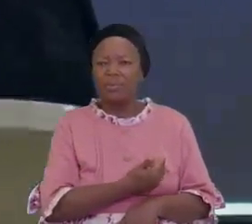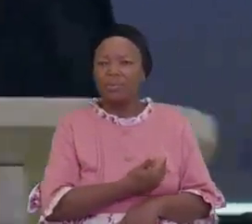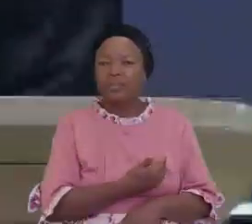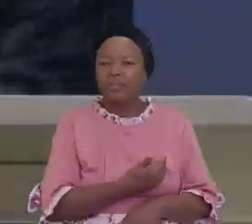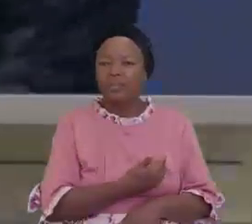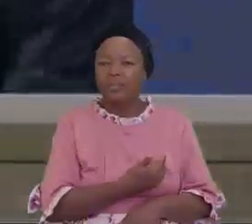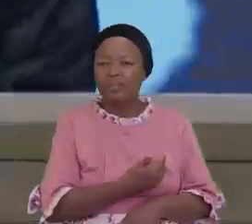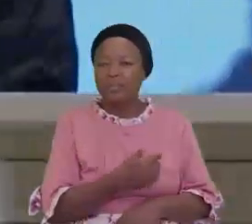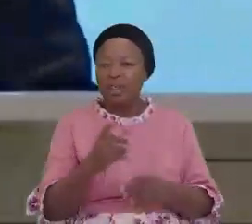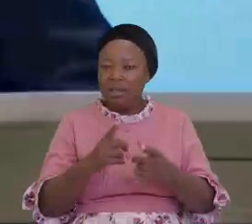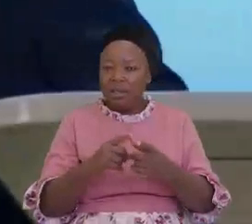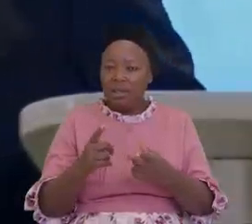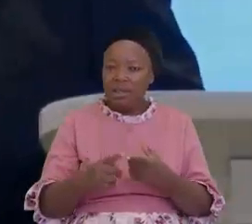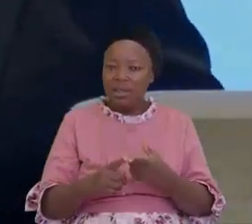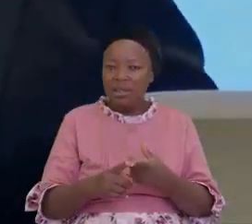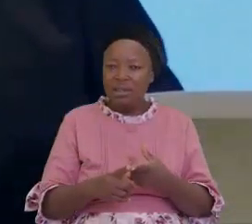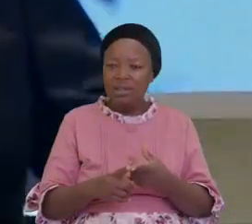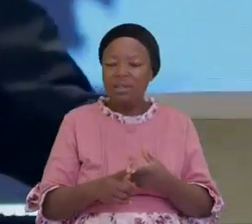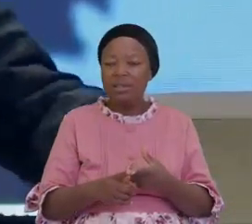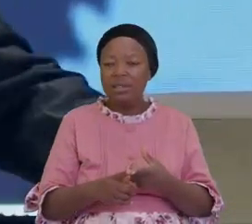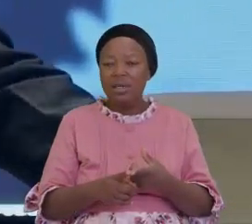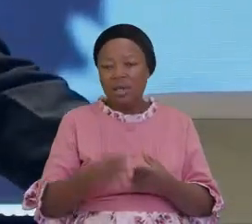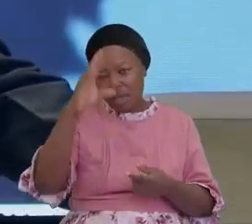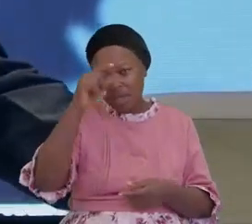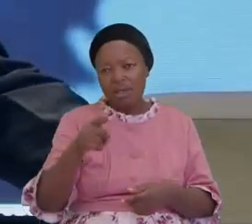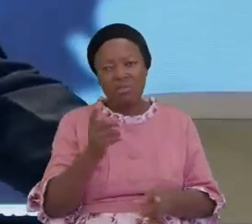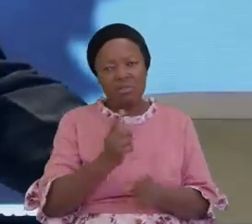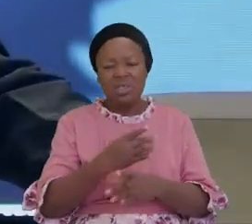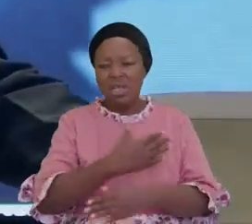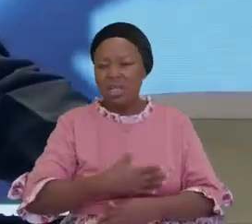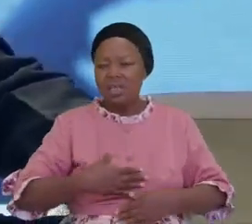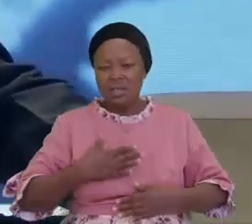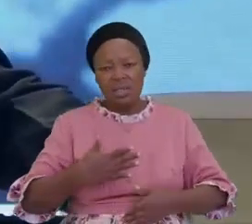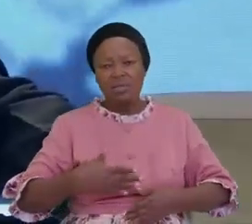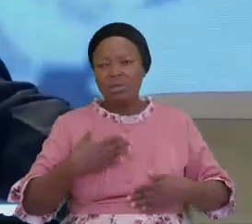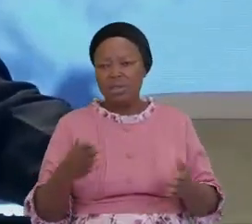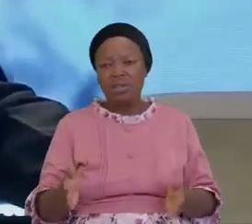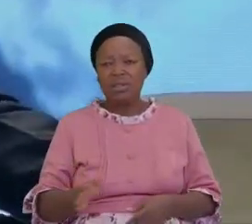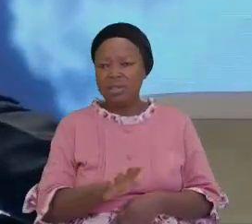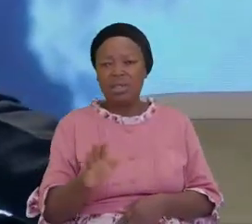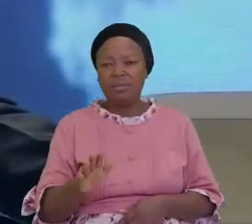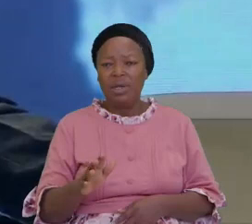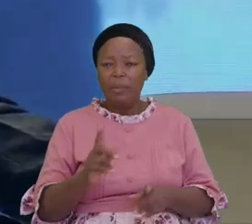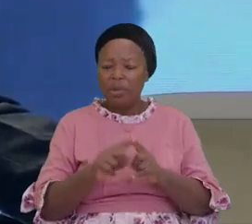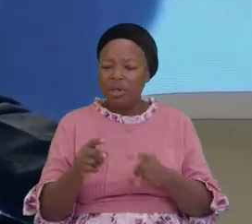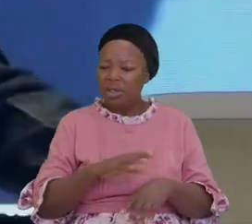I enjoyed them. But it didn't make me profitable to the kingdom.